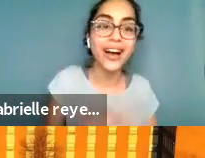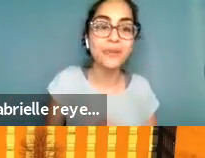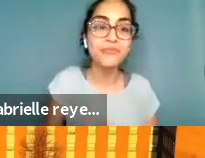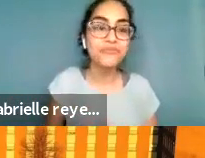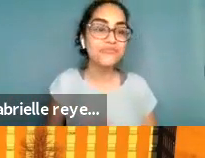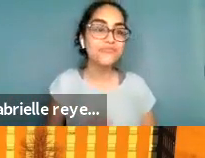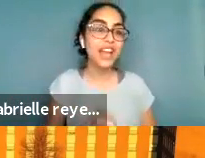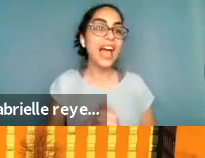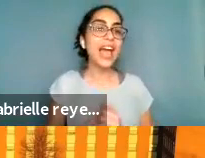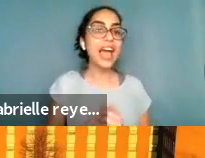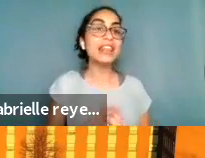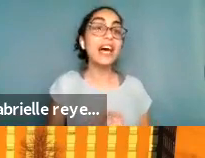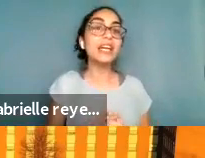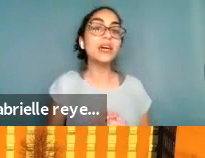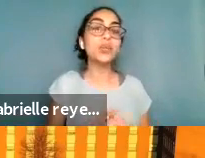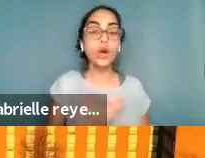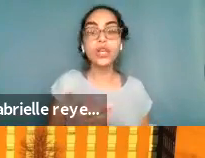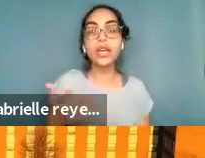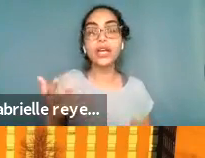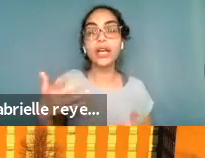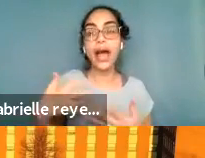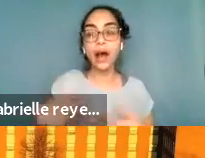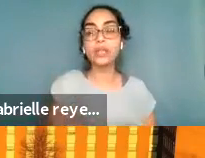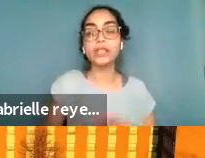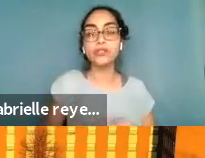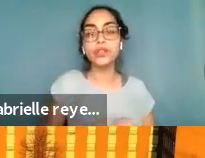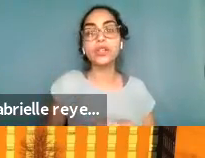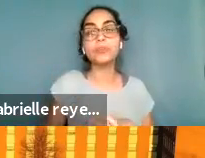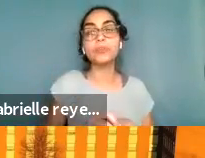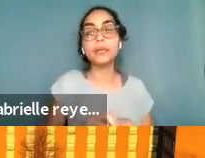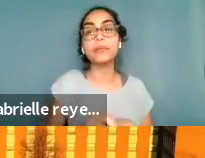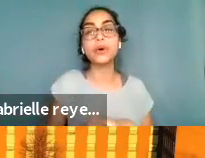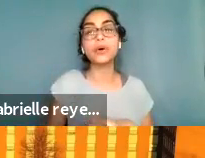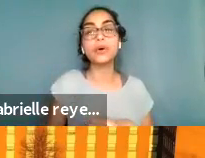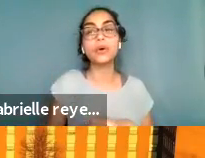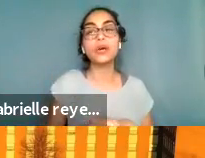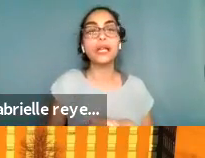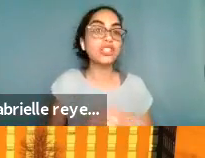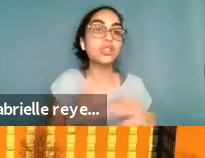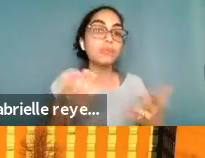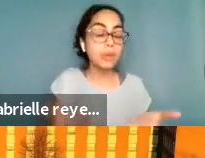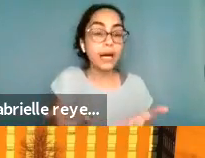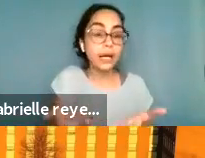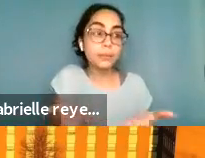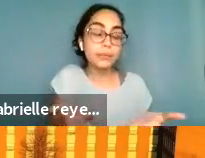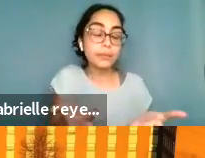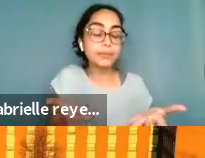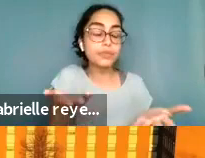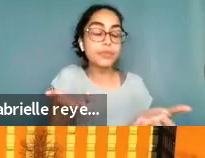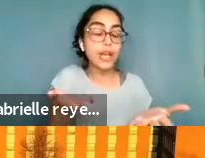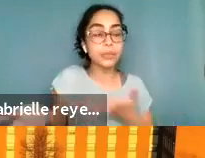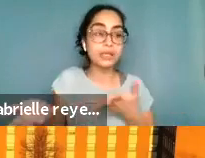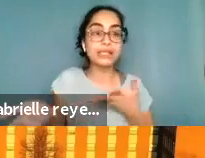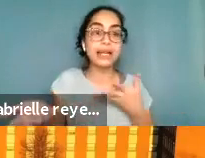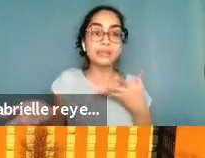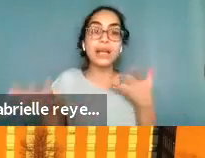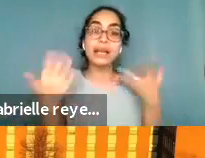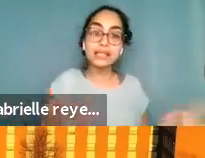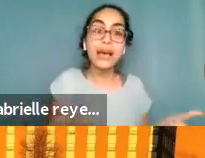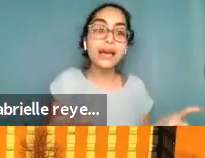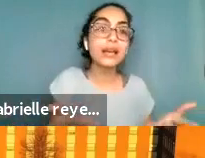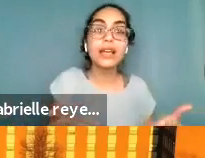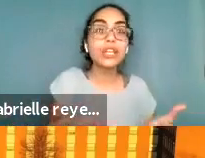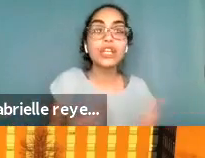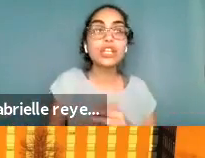everyone. And then working out into the field, people like Dr. Bentley Sassman